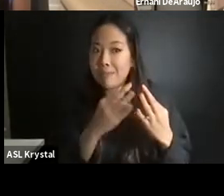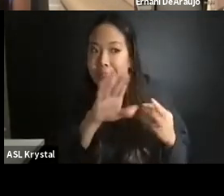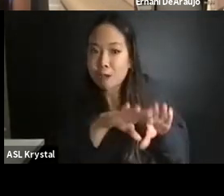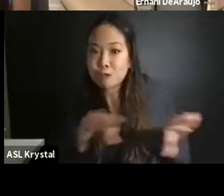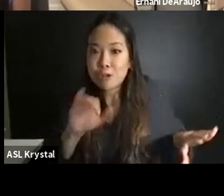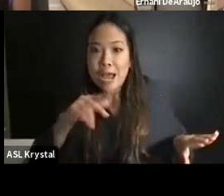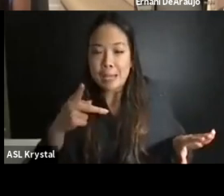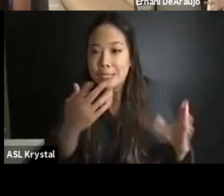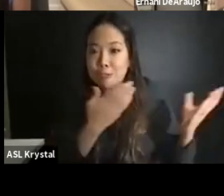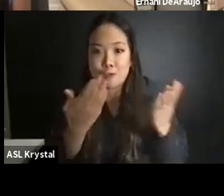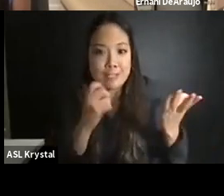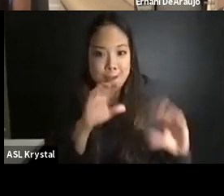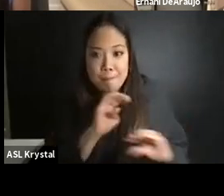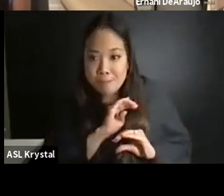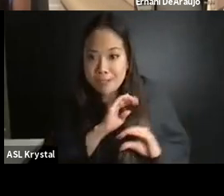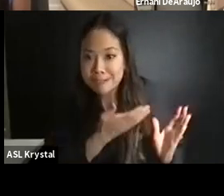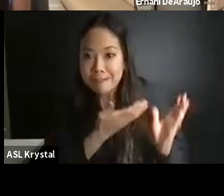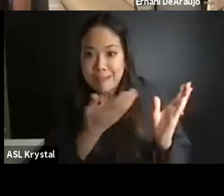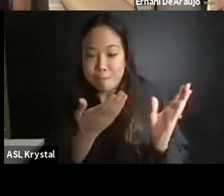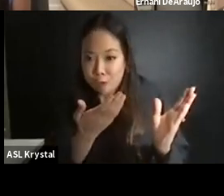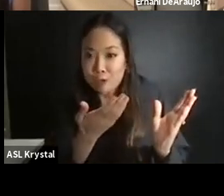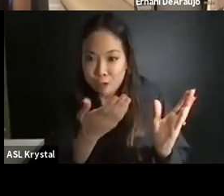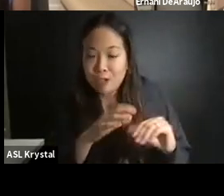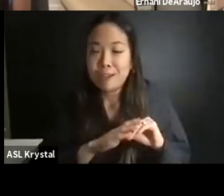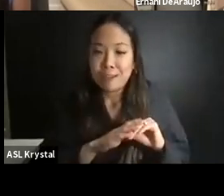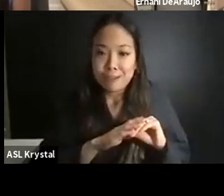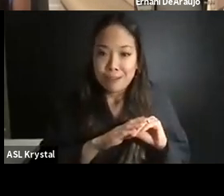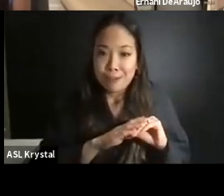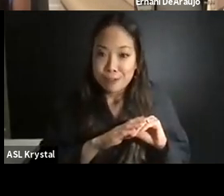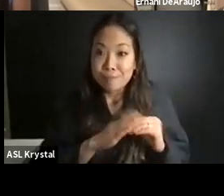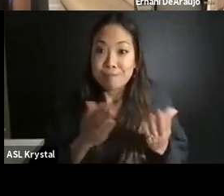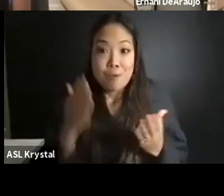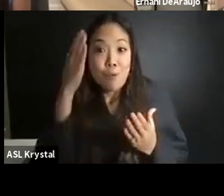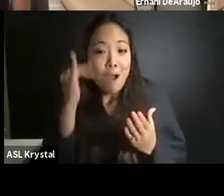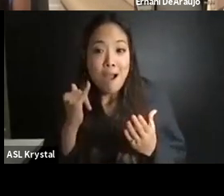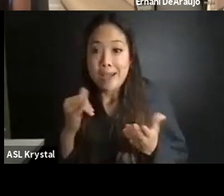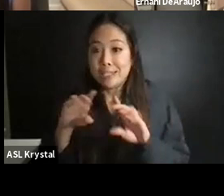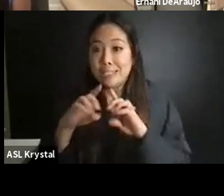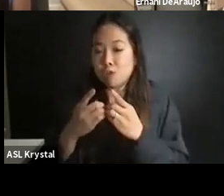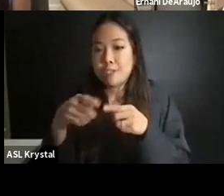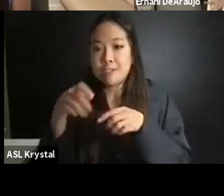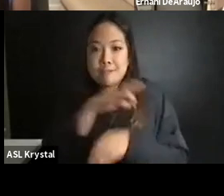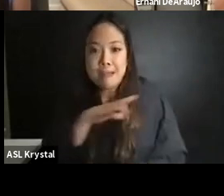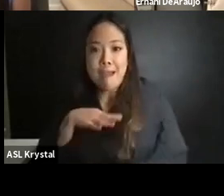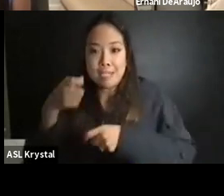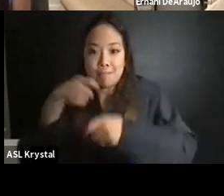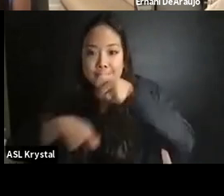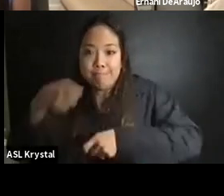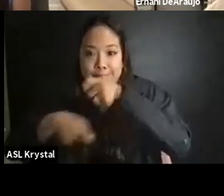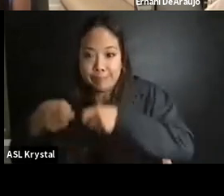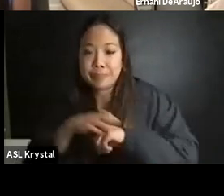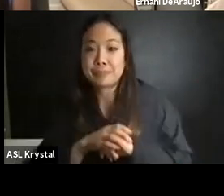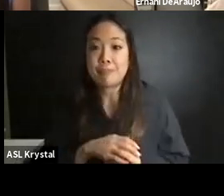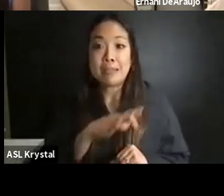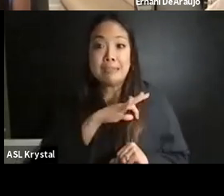not been delivered amid the district's district's staffing changes the district's staffing changes included